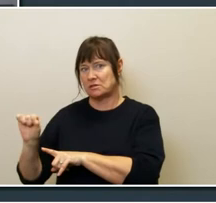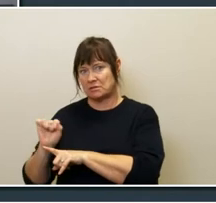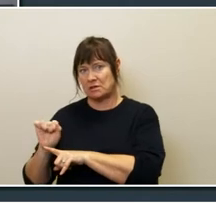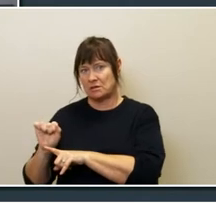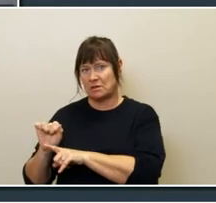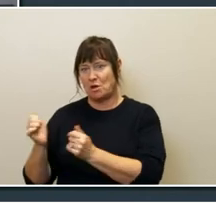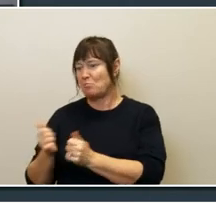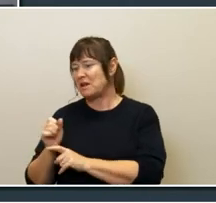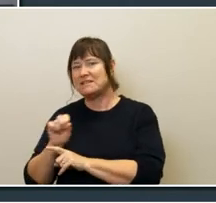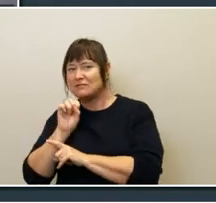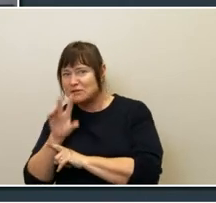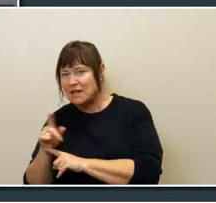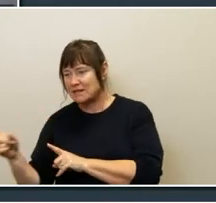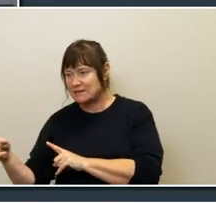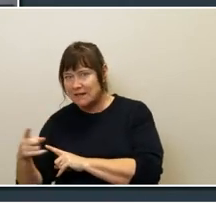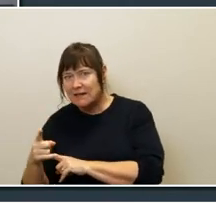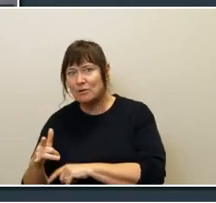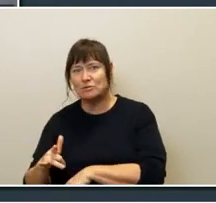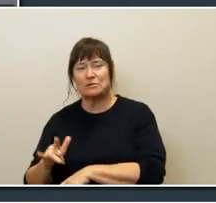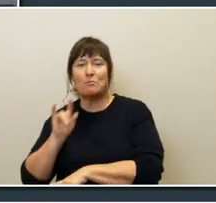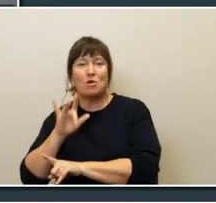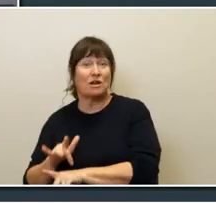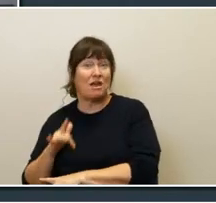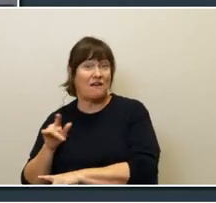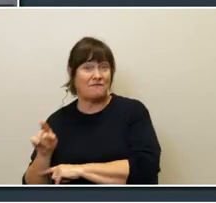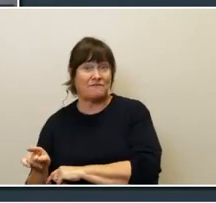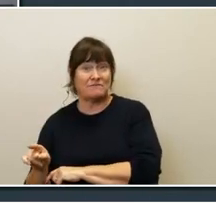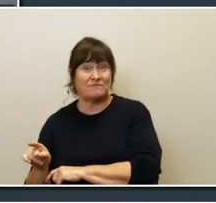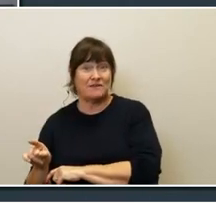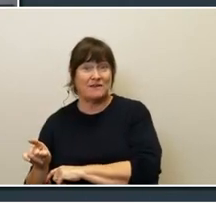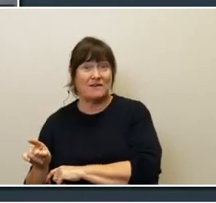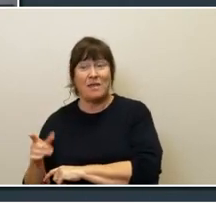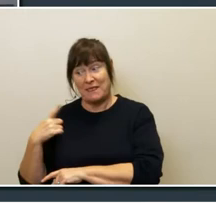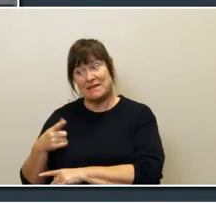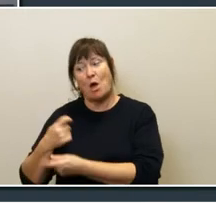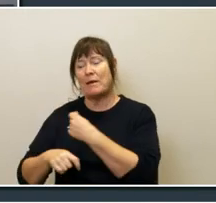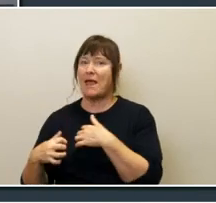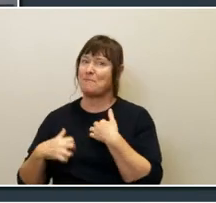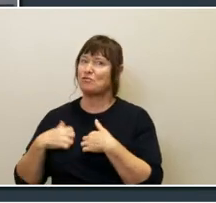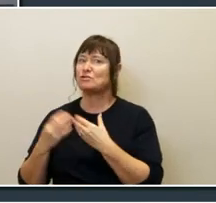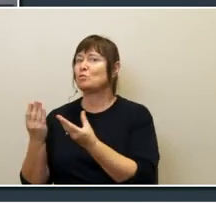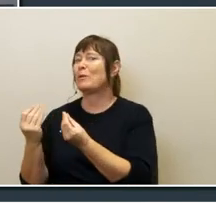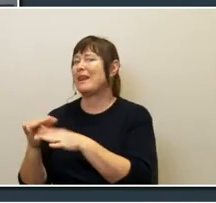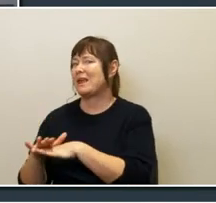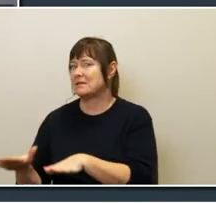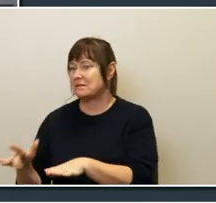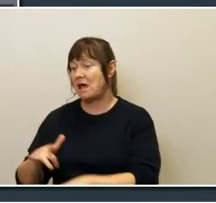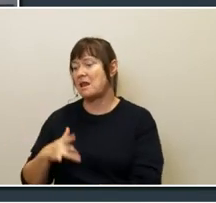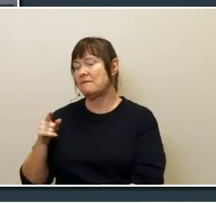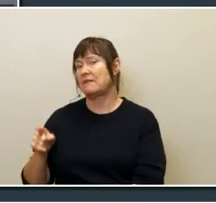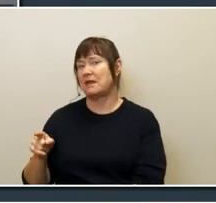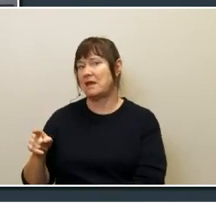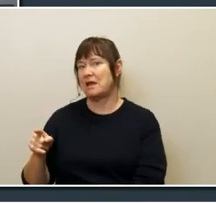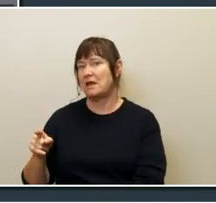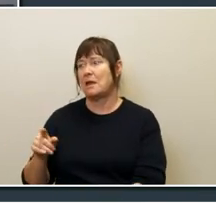plenty of snakes, eels, and of course, bird life. I only say that to show where my interest came into wetlands. Living there has